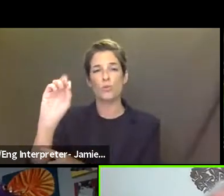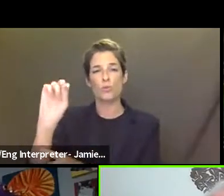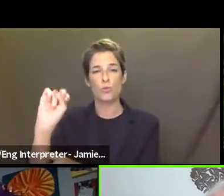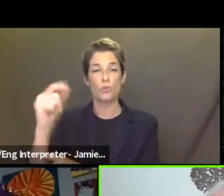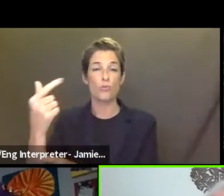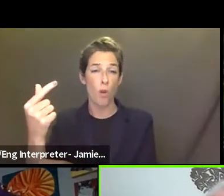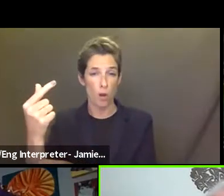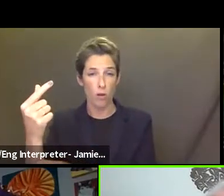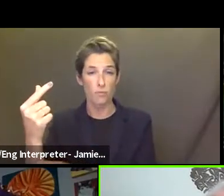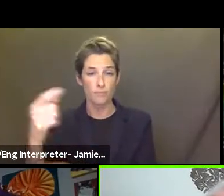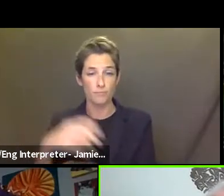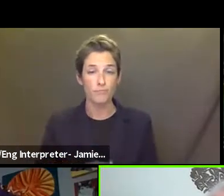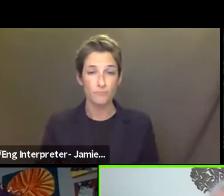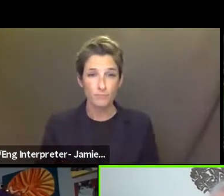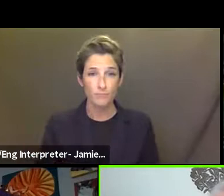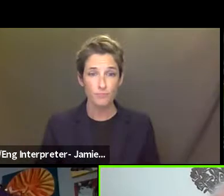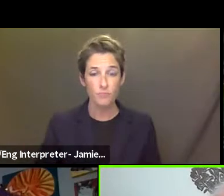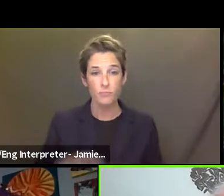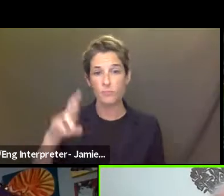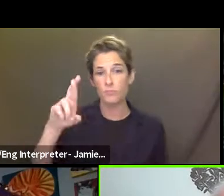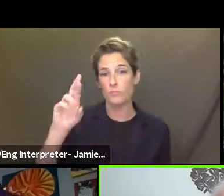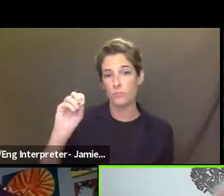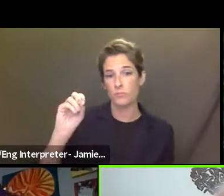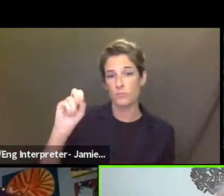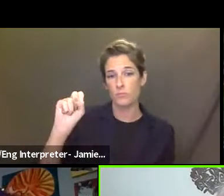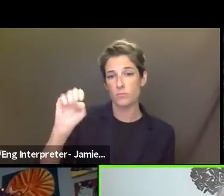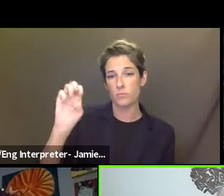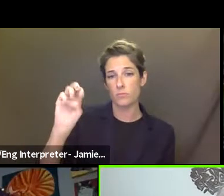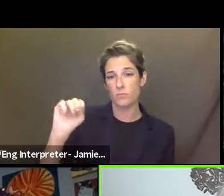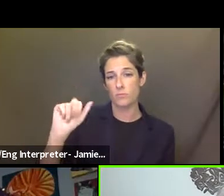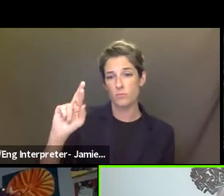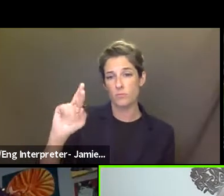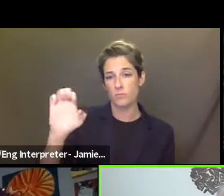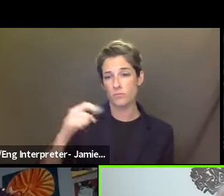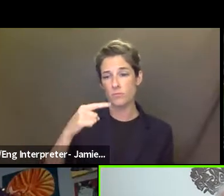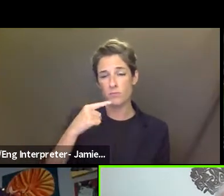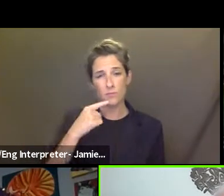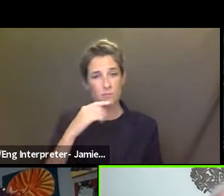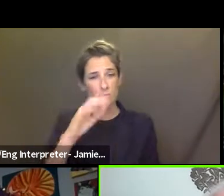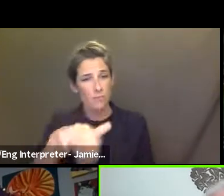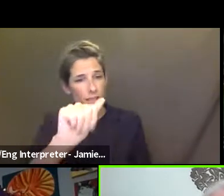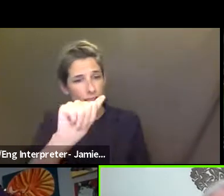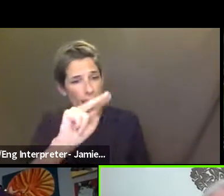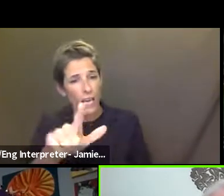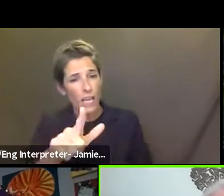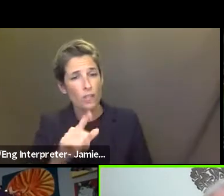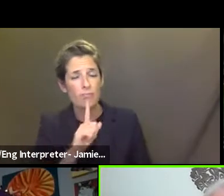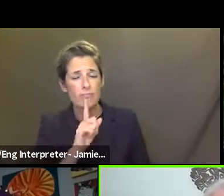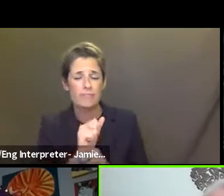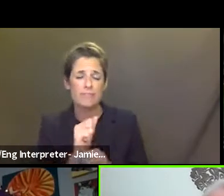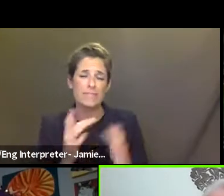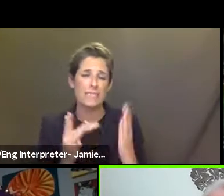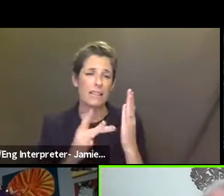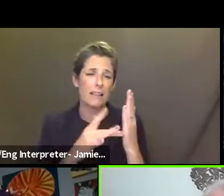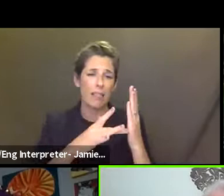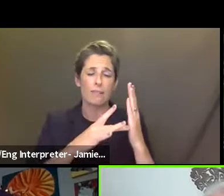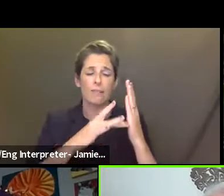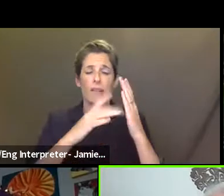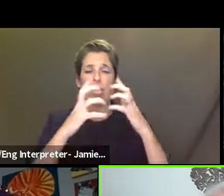Ann, you were interrupted by technology. Would you like to continue talking